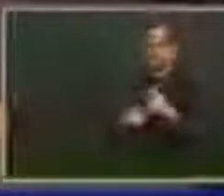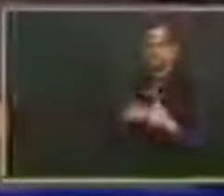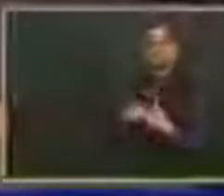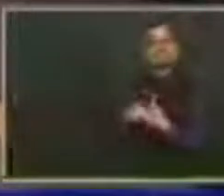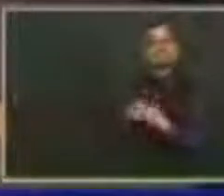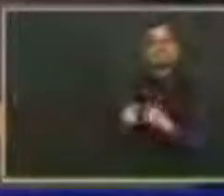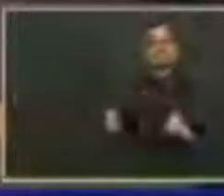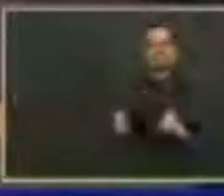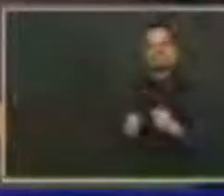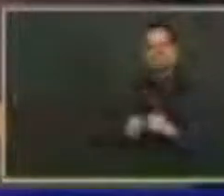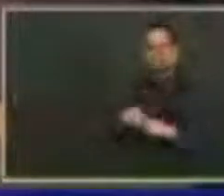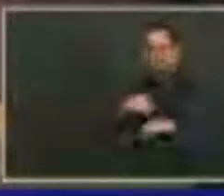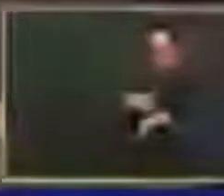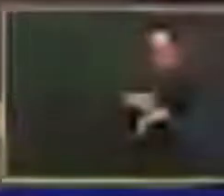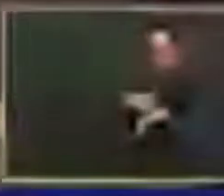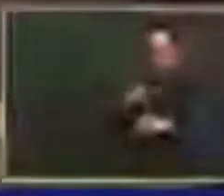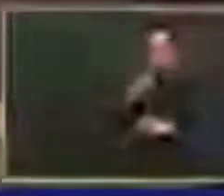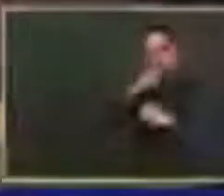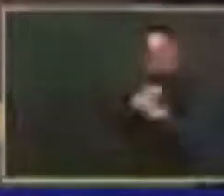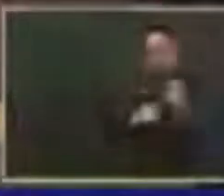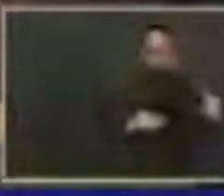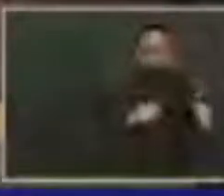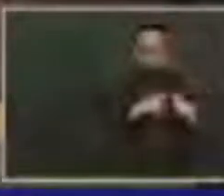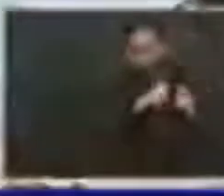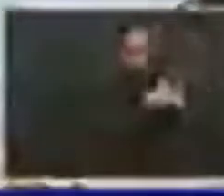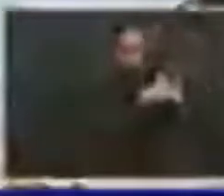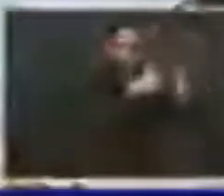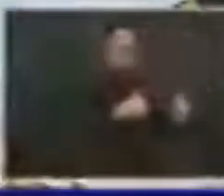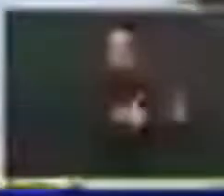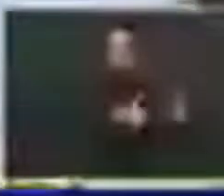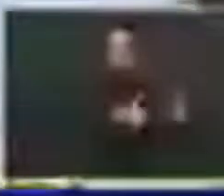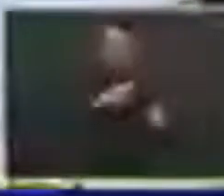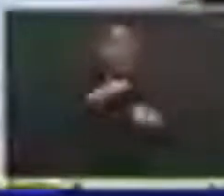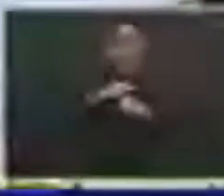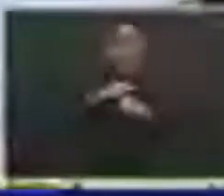virtually? COVID is just as prevalent in the virtual